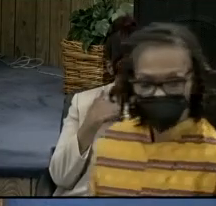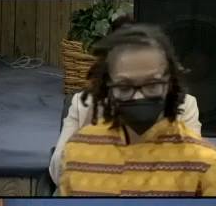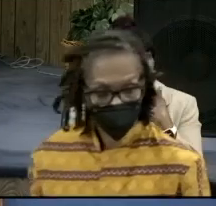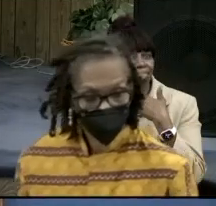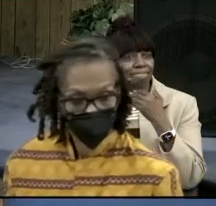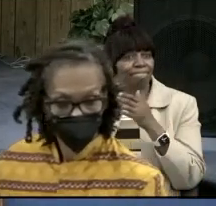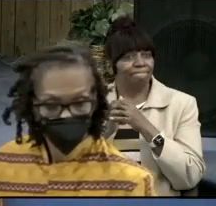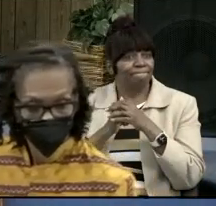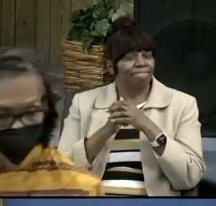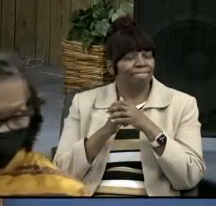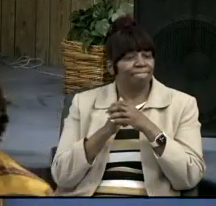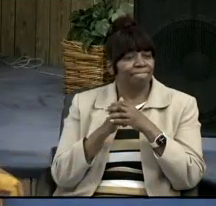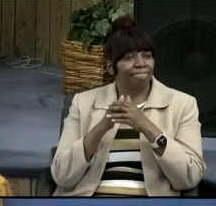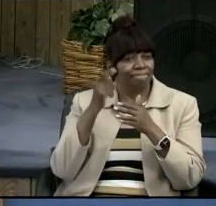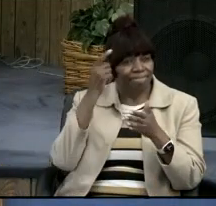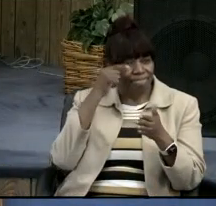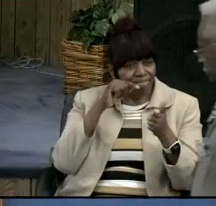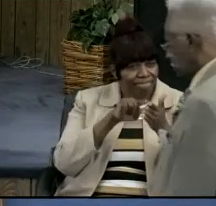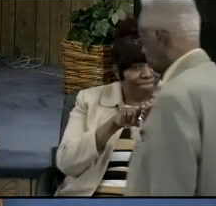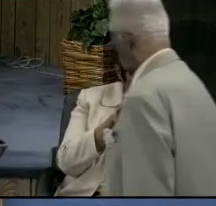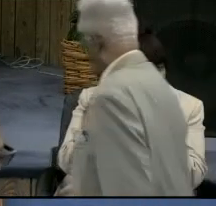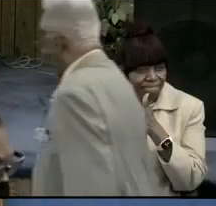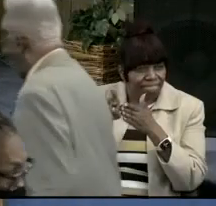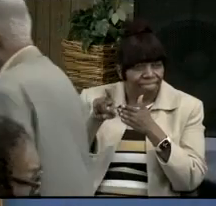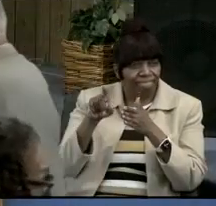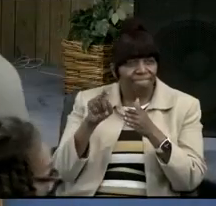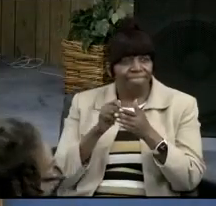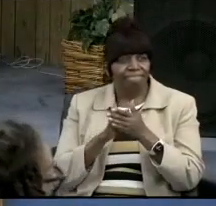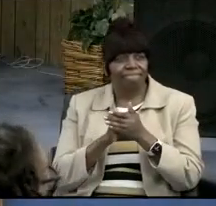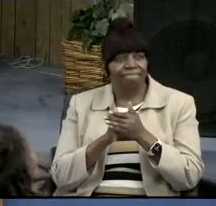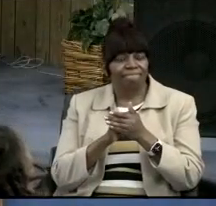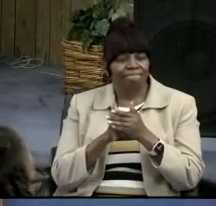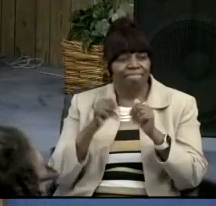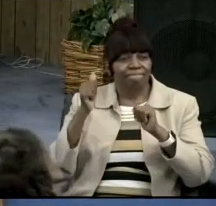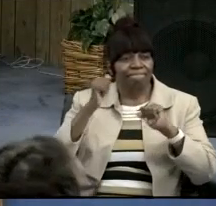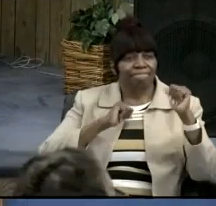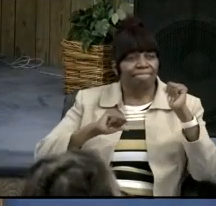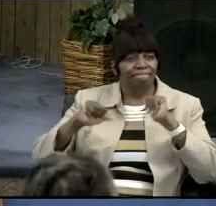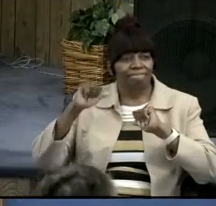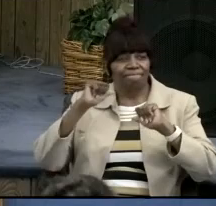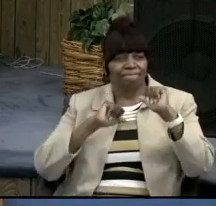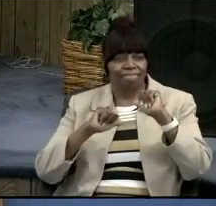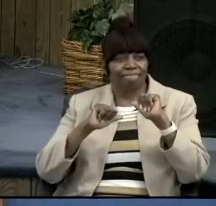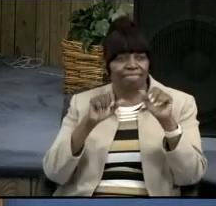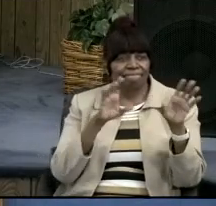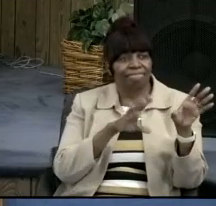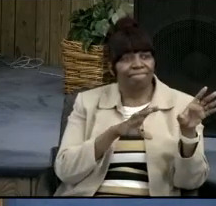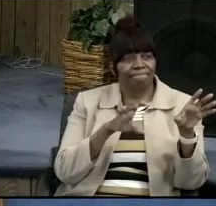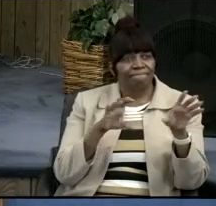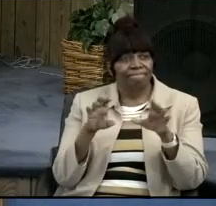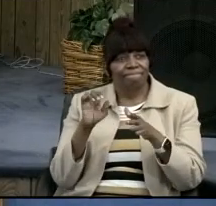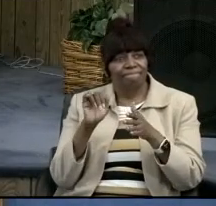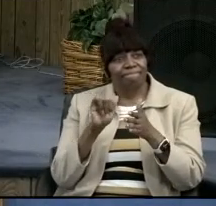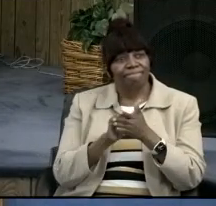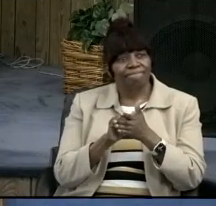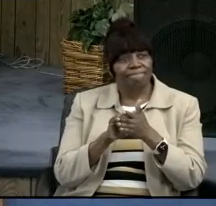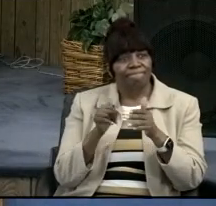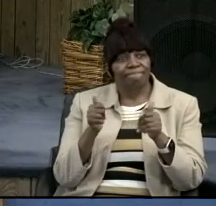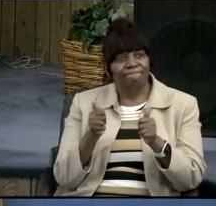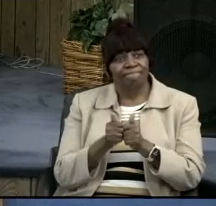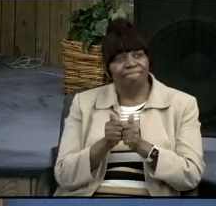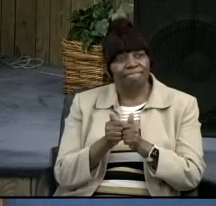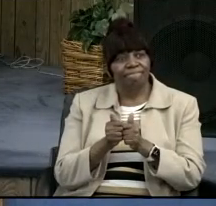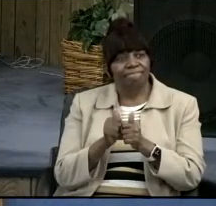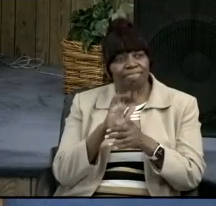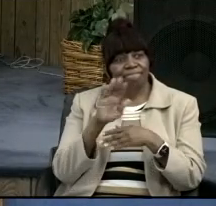I think somebody, we need to check the weather again. But we did have play rehearsal. We're just going to do that on Thursday with our full